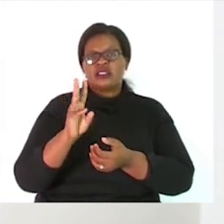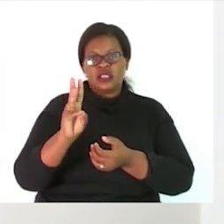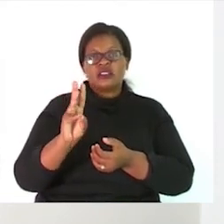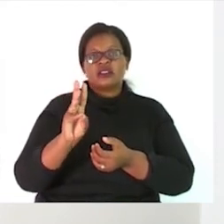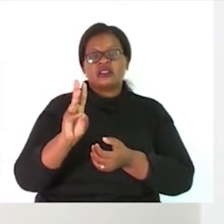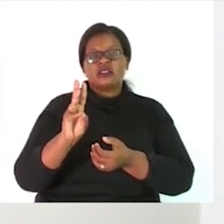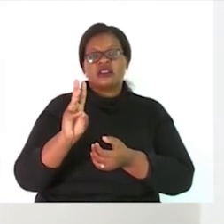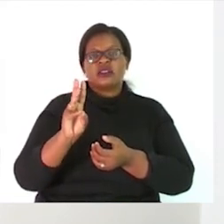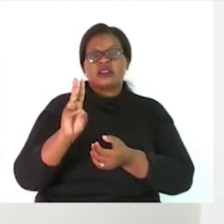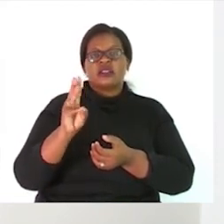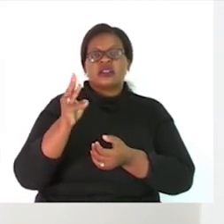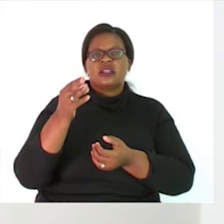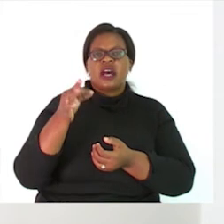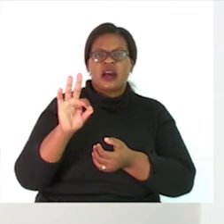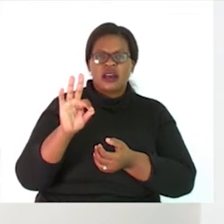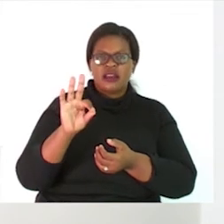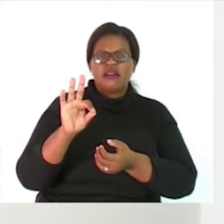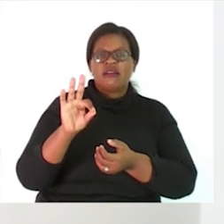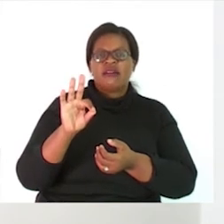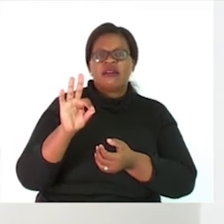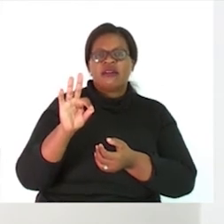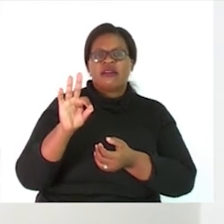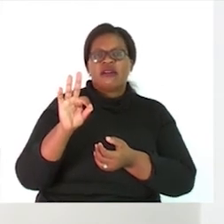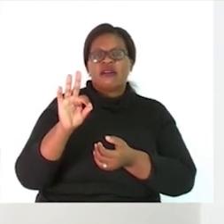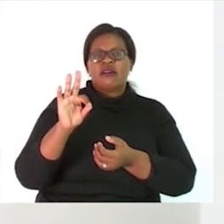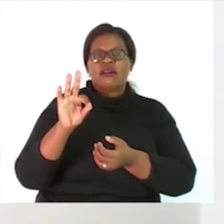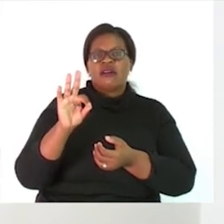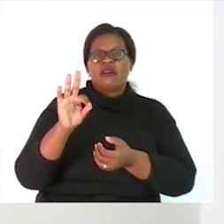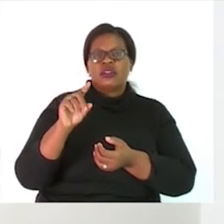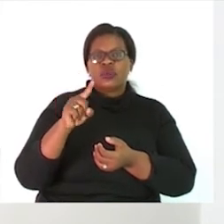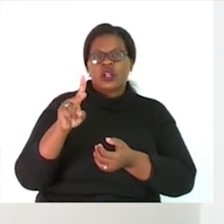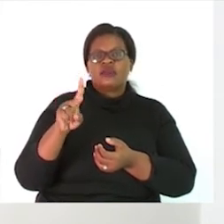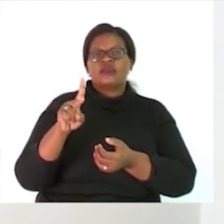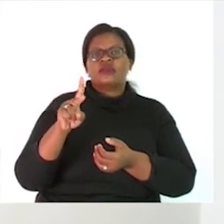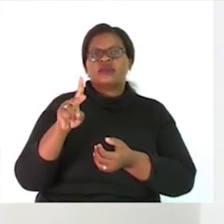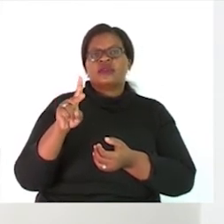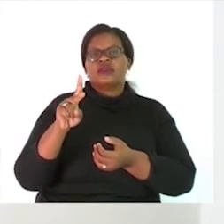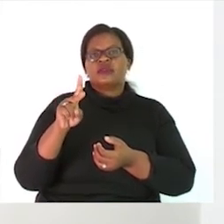6, 6, 9, 9, 12, 12,